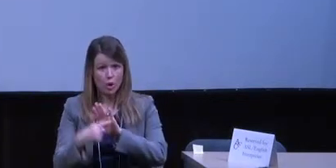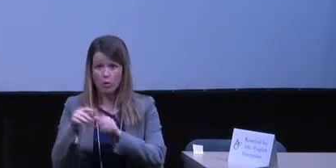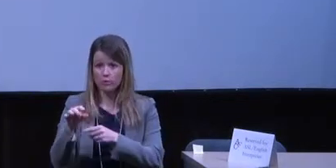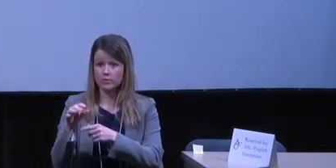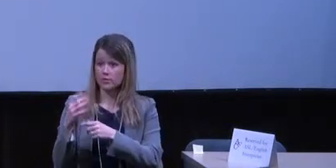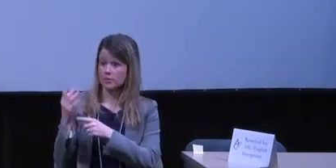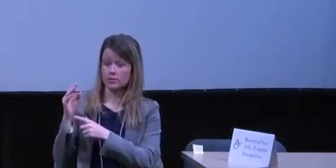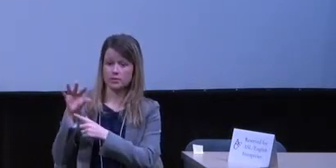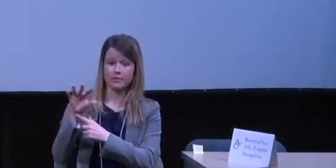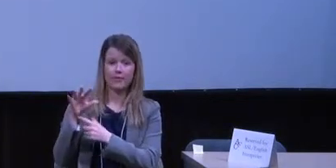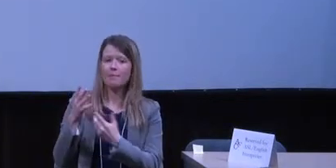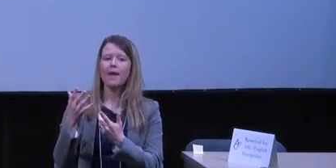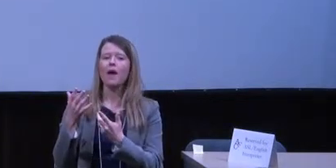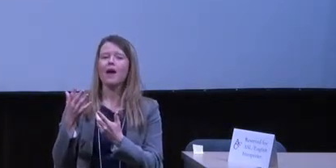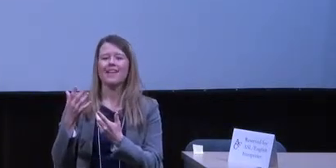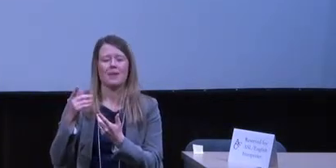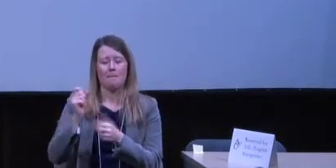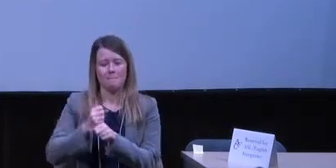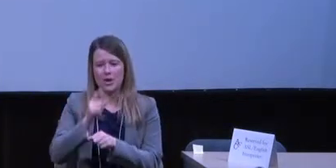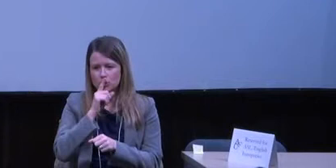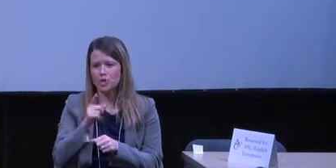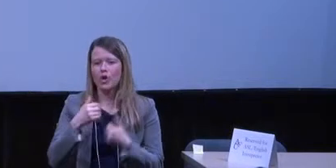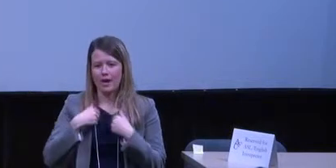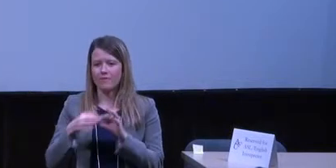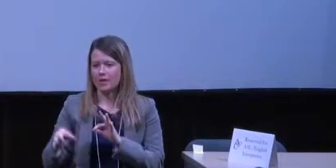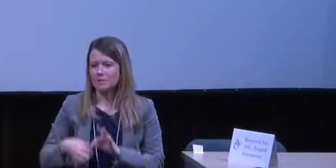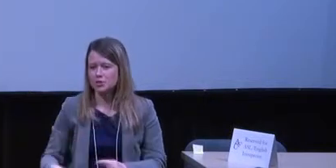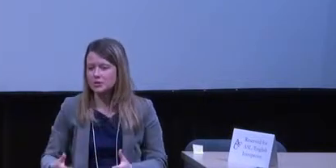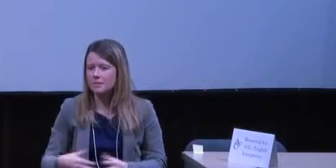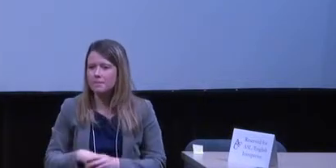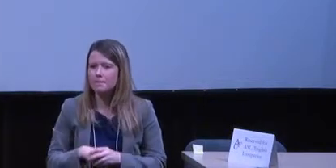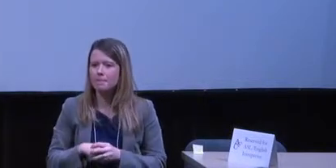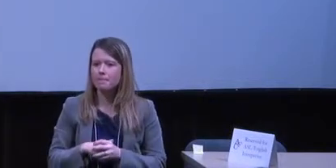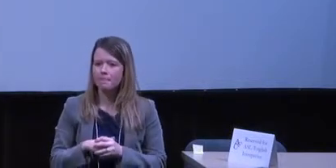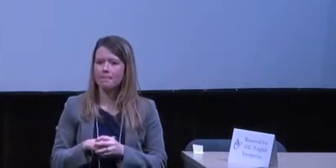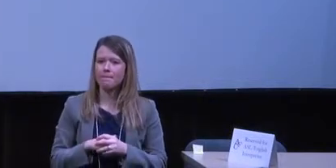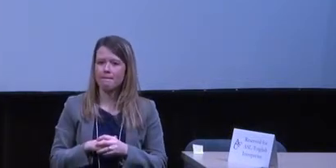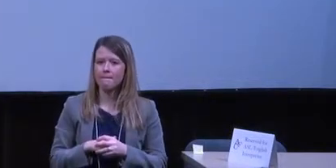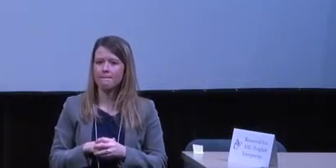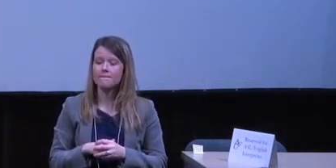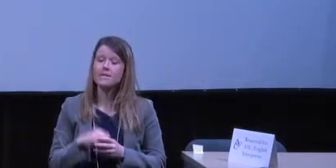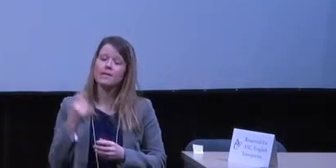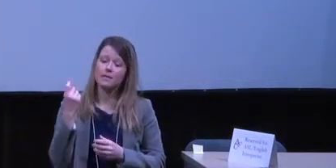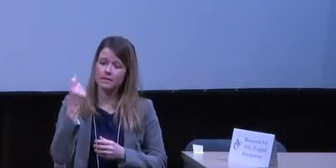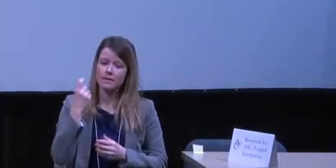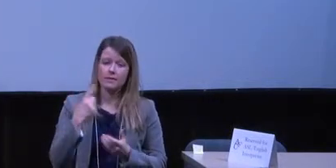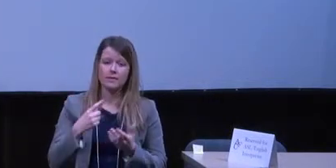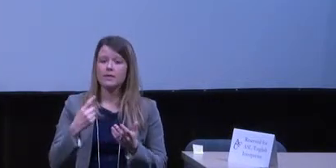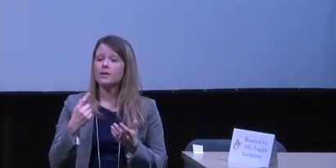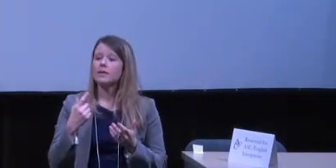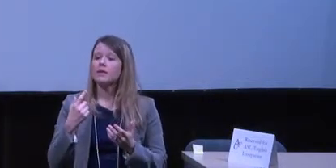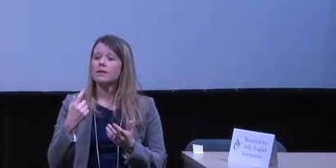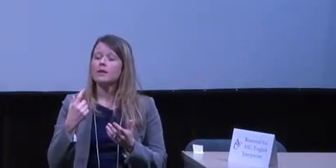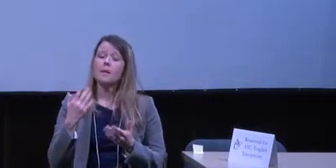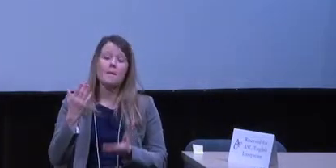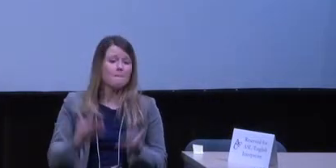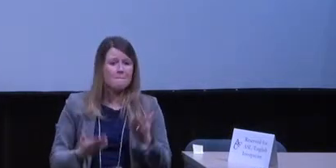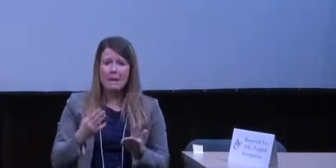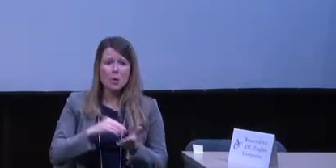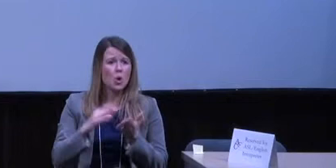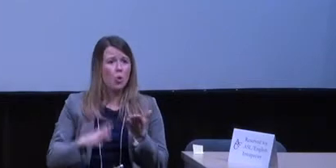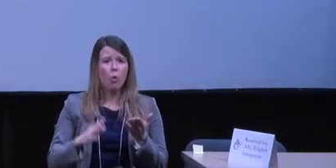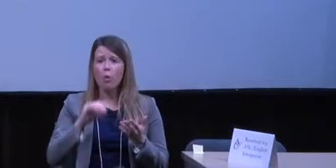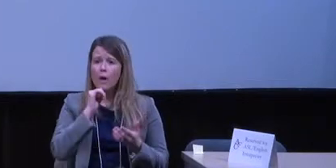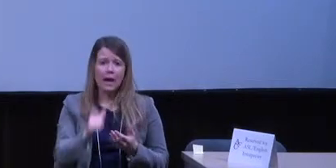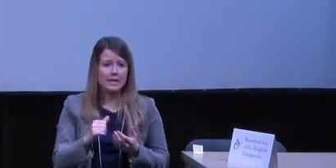captions. This is because, one, for if you have a student, you may not have a student with a hearing impairment, but